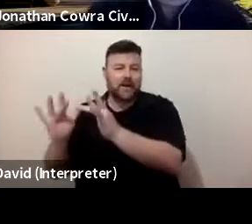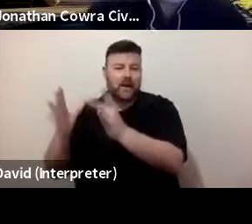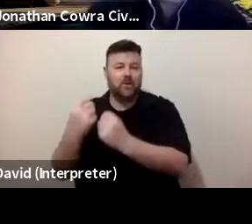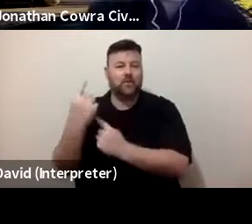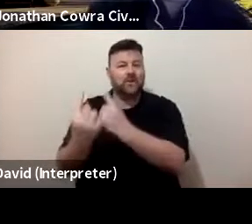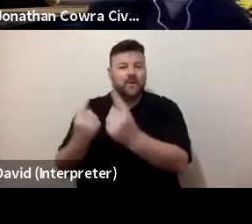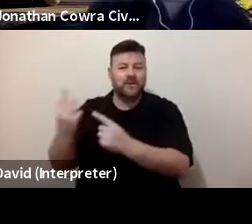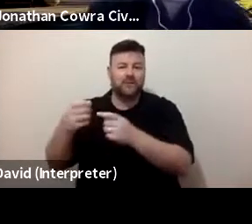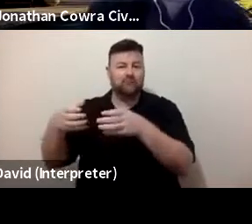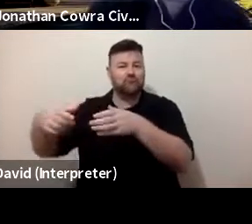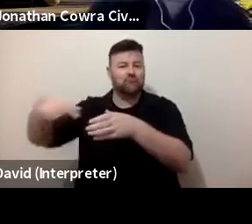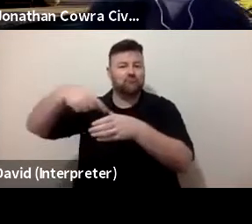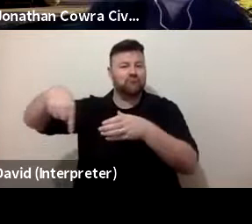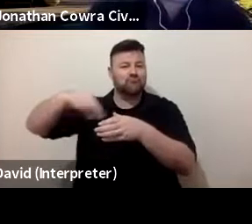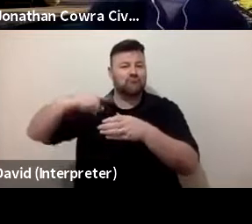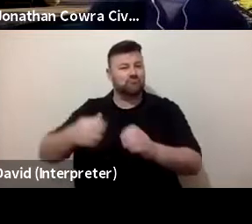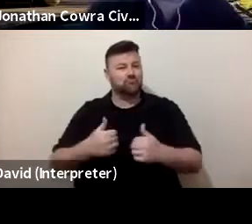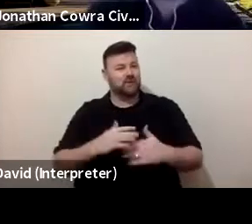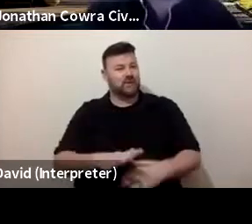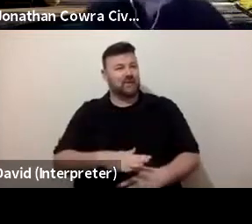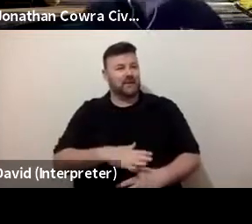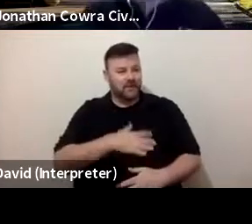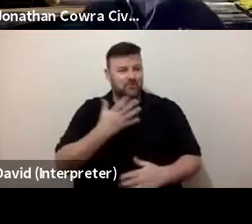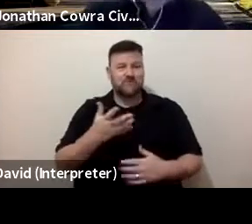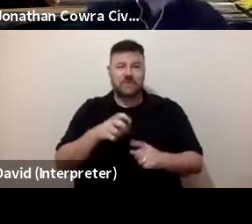really interesting sort of ride the last few months.